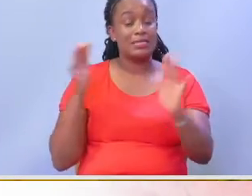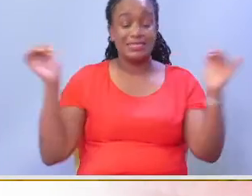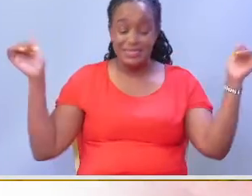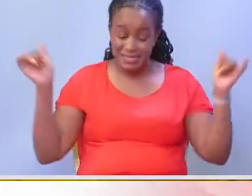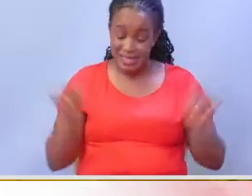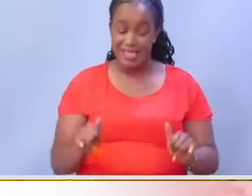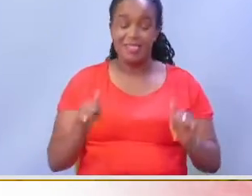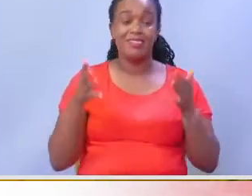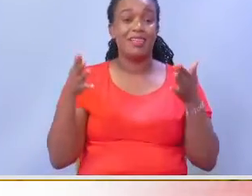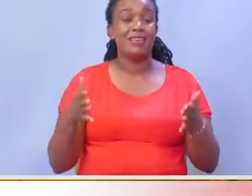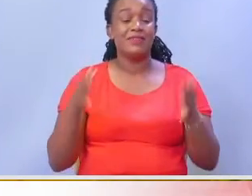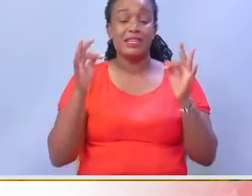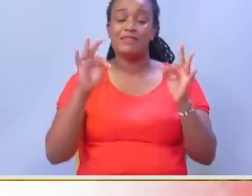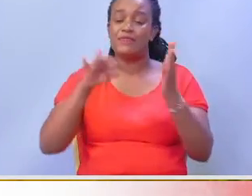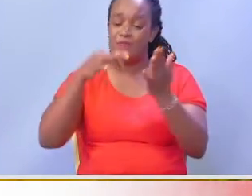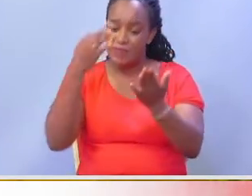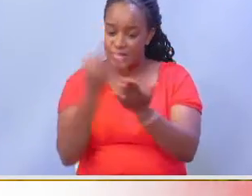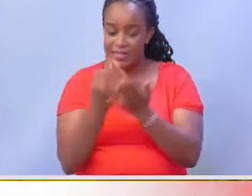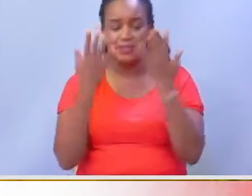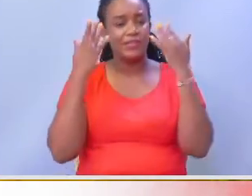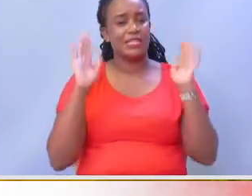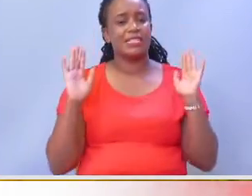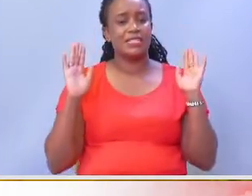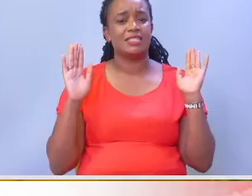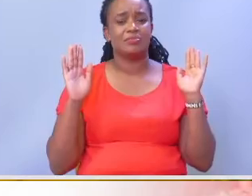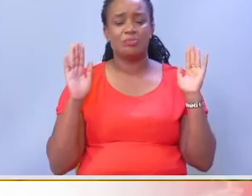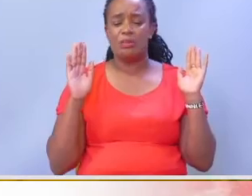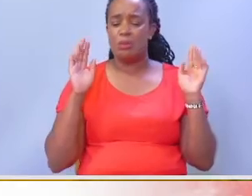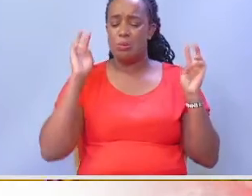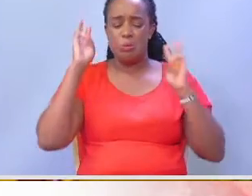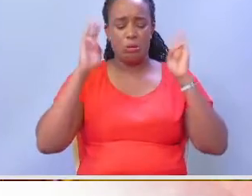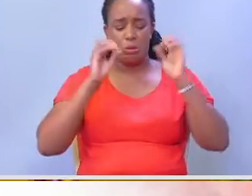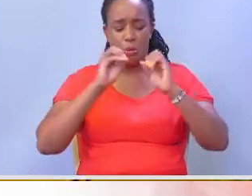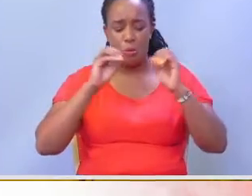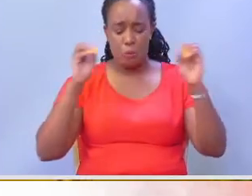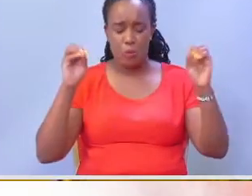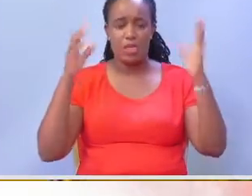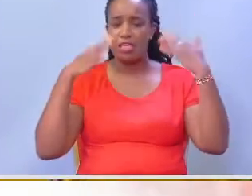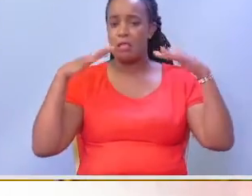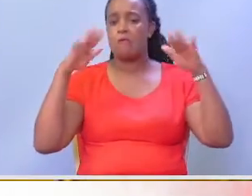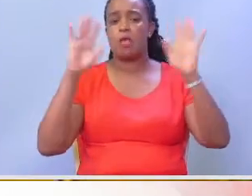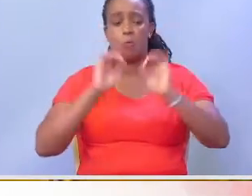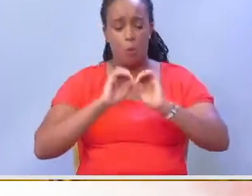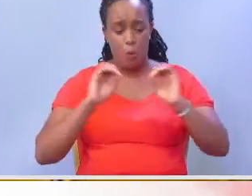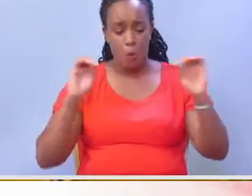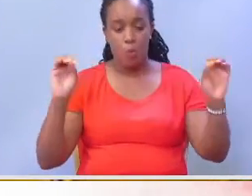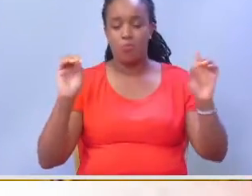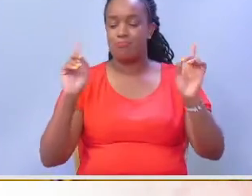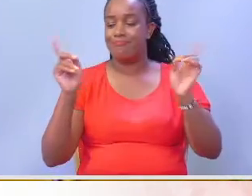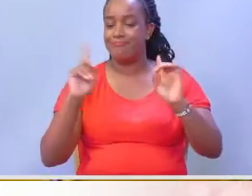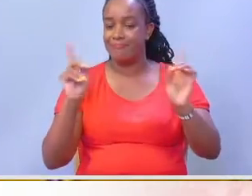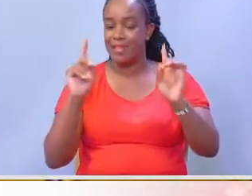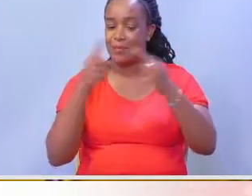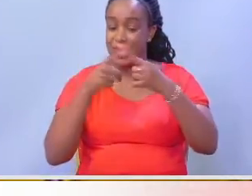hata nilipoanguka siku kuwa na sababu ya kusema ati kulikuwa na makosa. Nilikaa